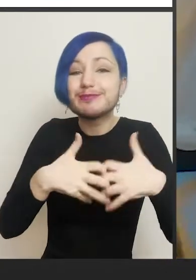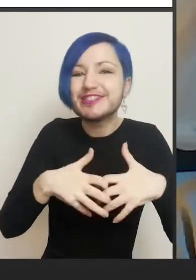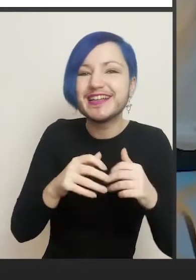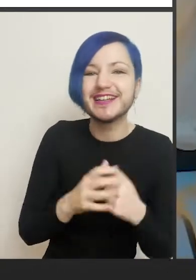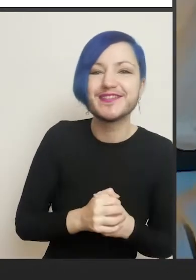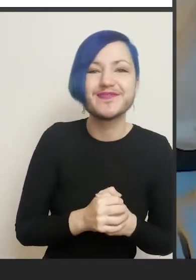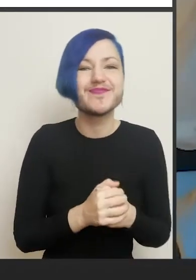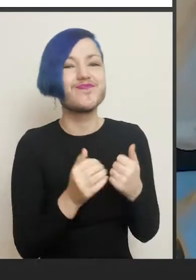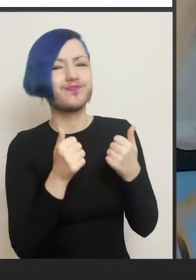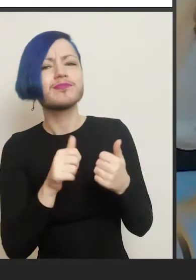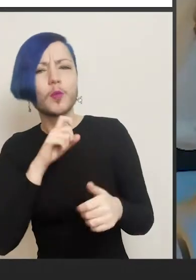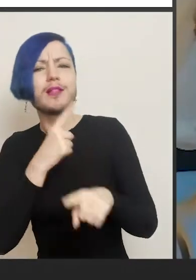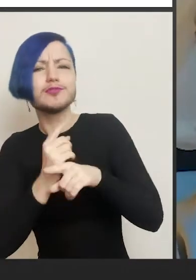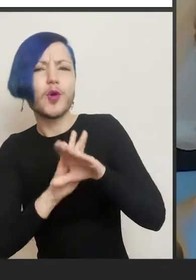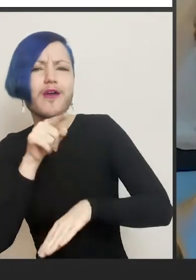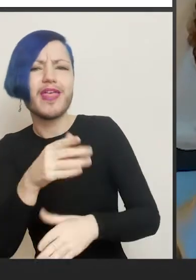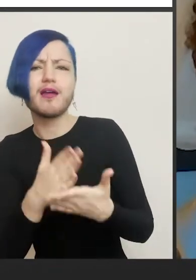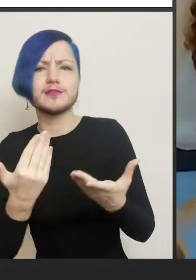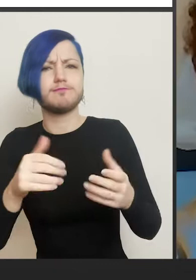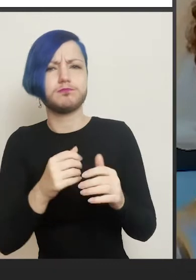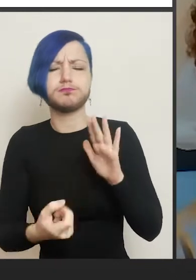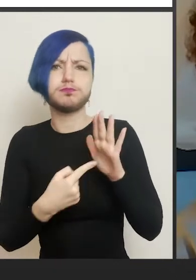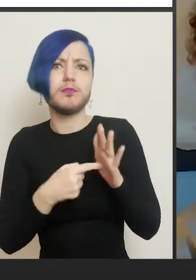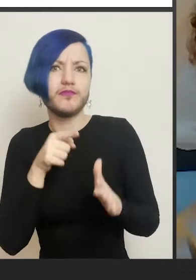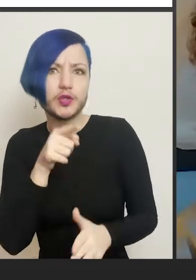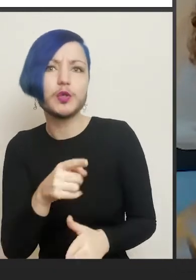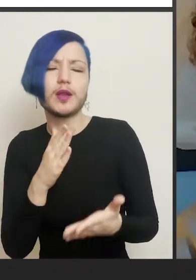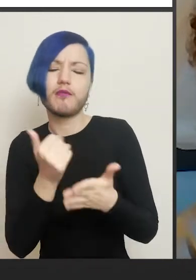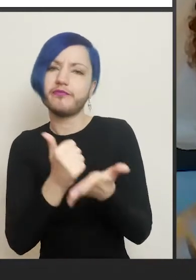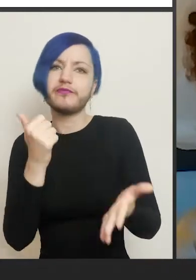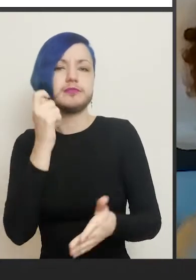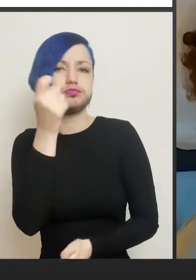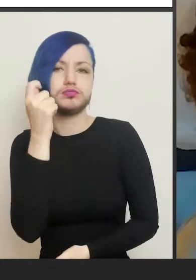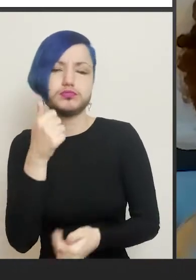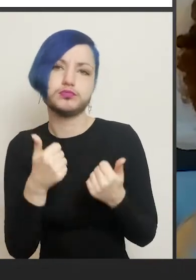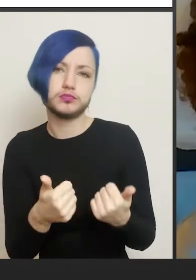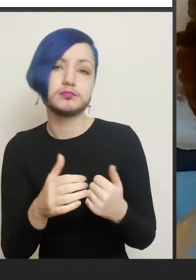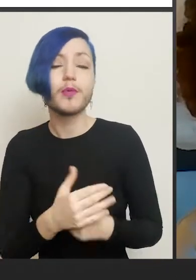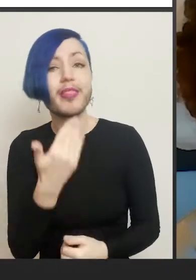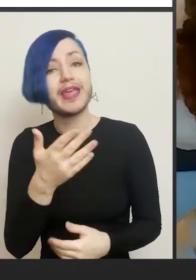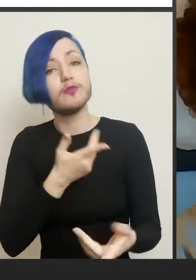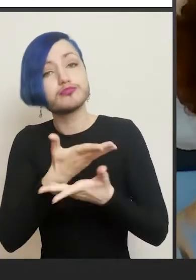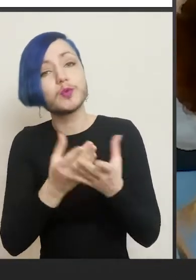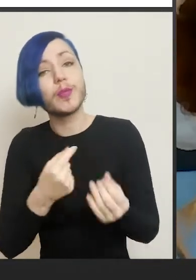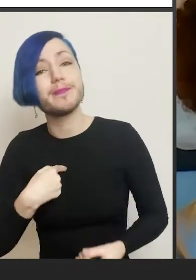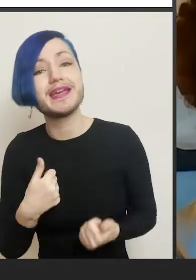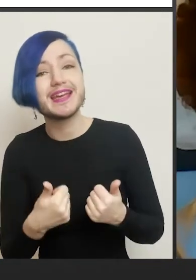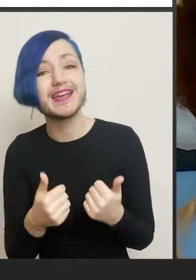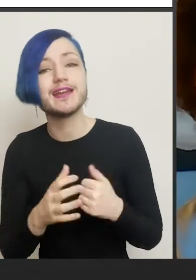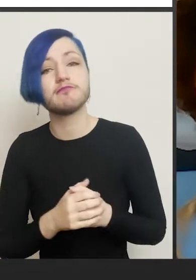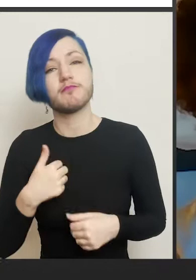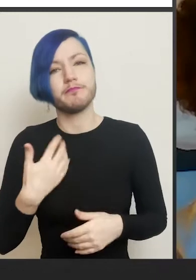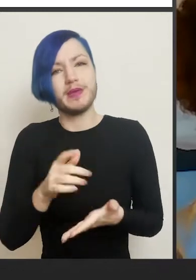it's, like you said, it's so much part of who you are and it's such a brilliant achievement. So, all right. So, I mean, thanks for coming to talk to me.